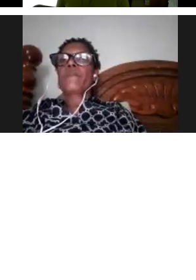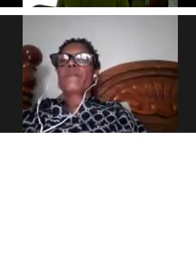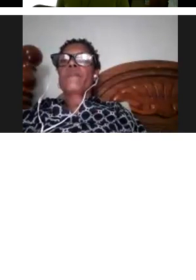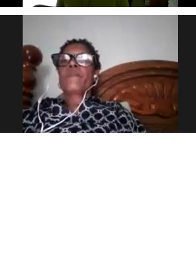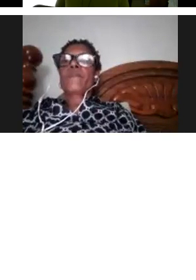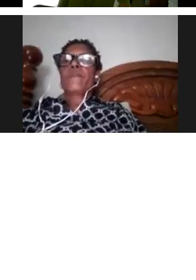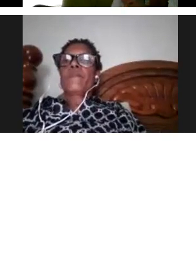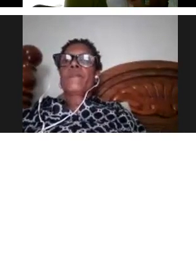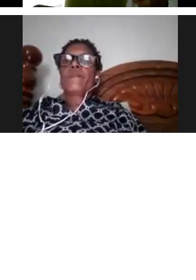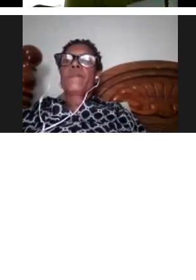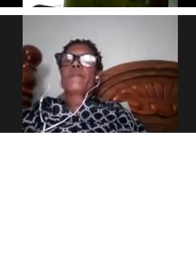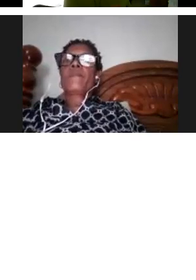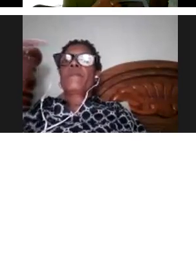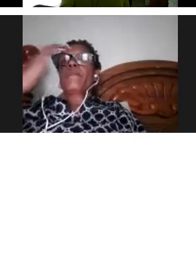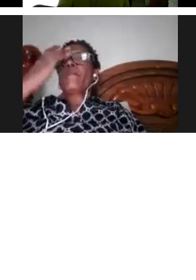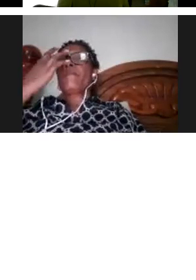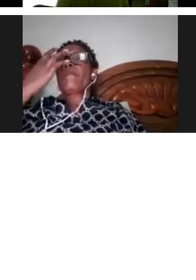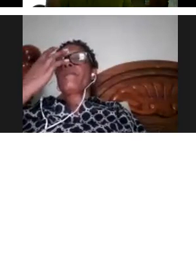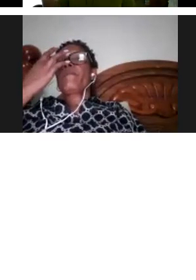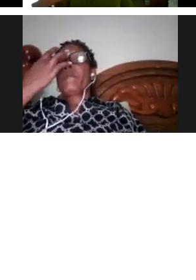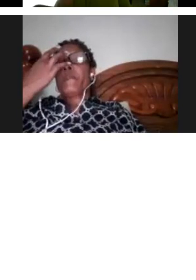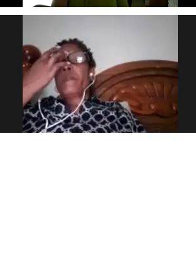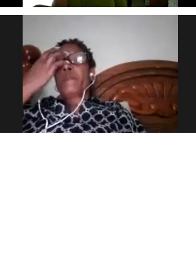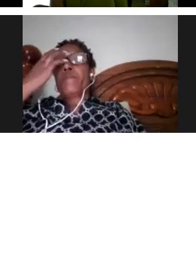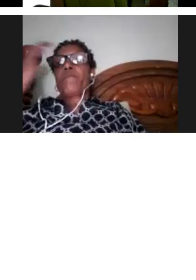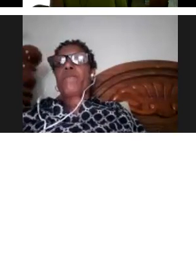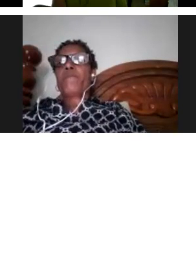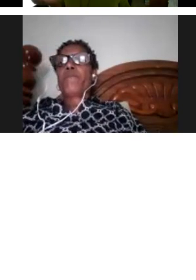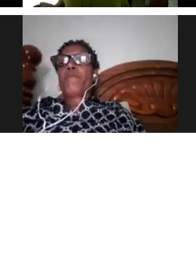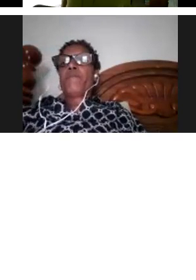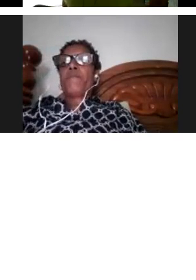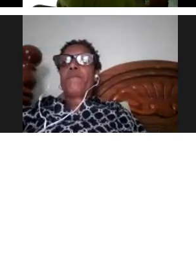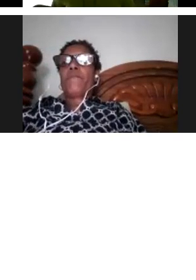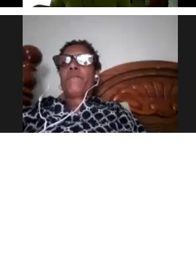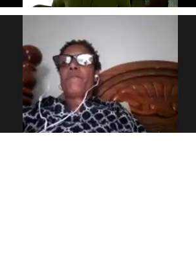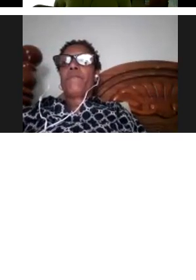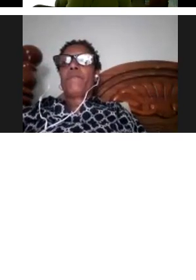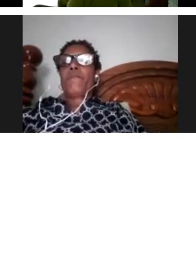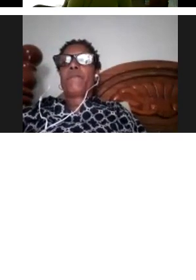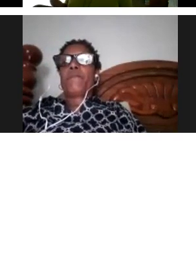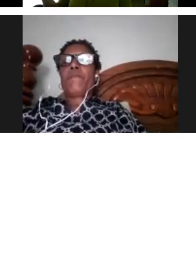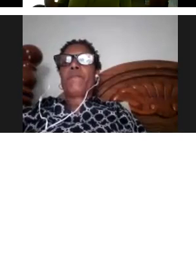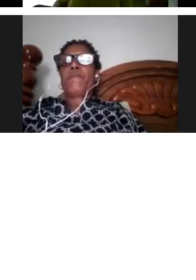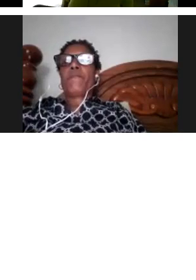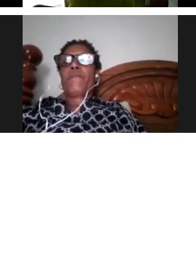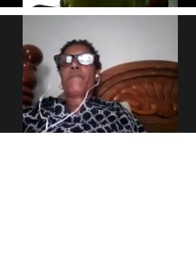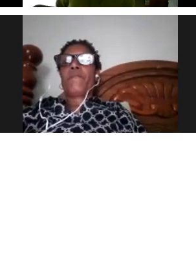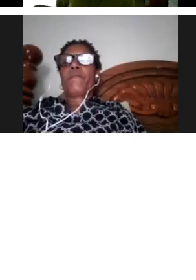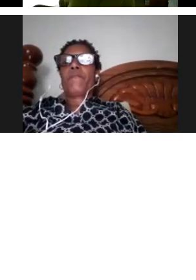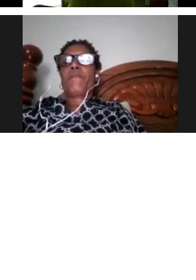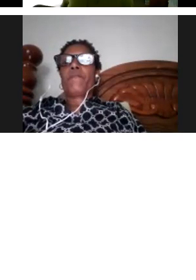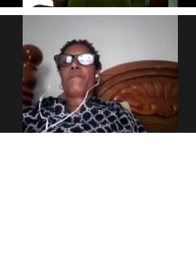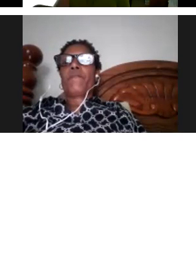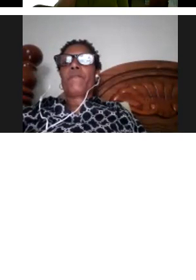which is part of Medicaid assistance. So we're seeing that we're trying to provide the support, and as we can also see, it's getting more and